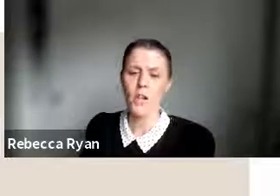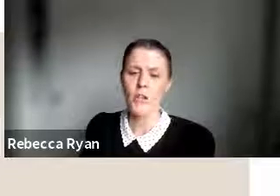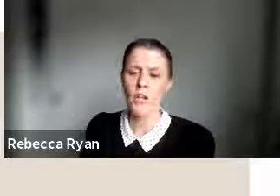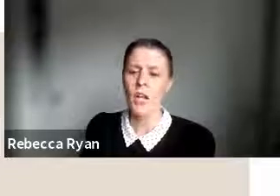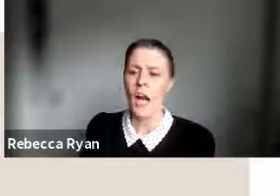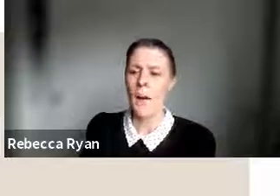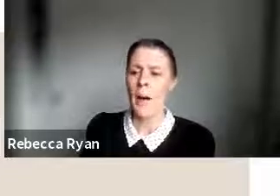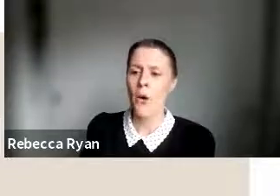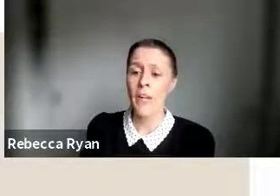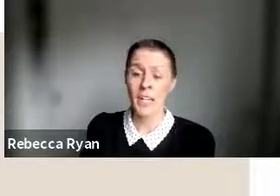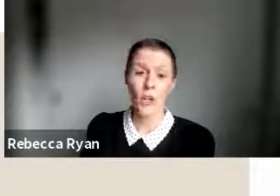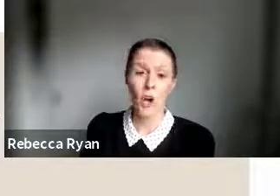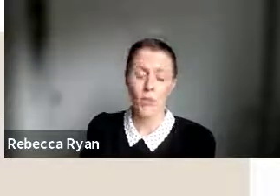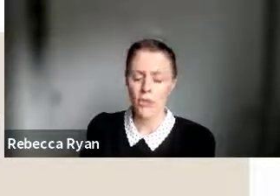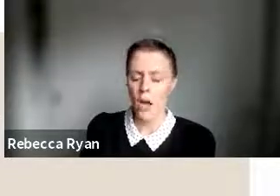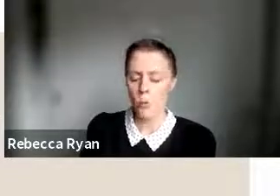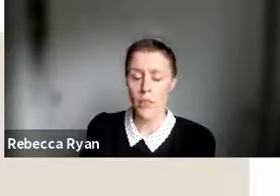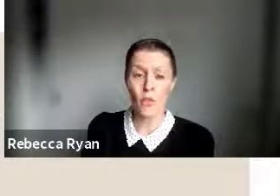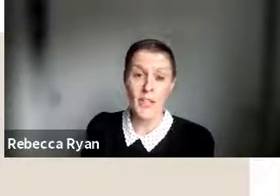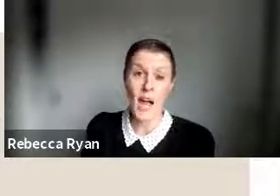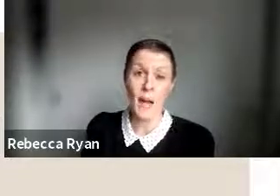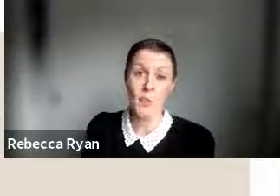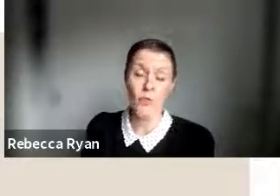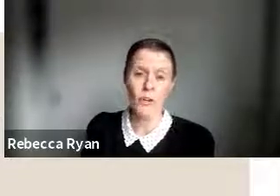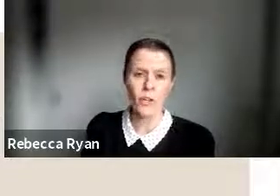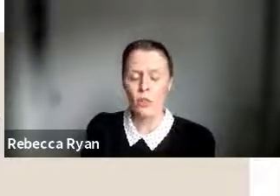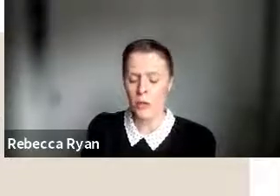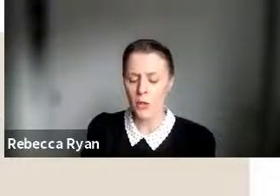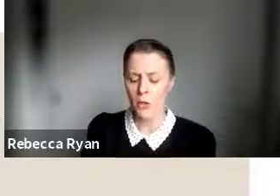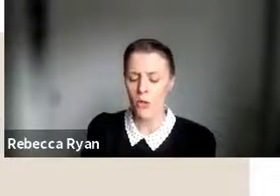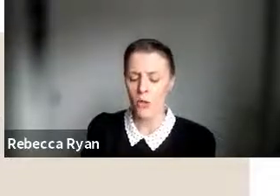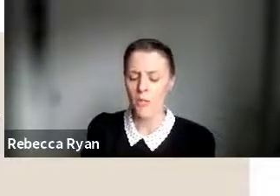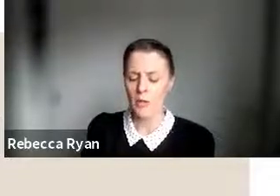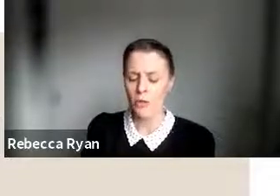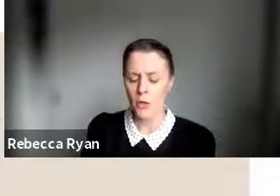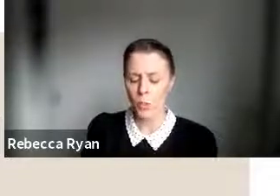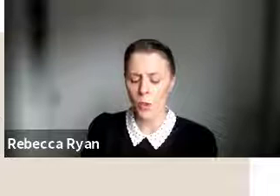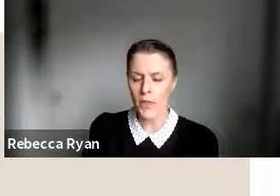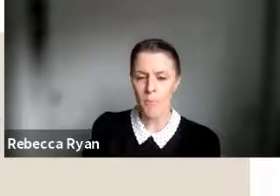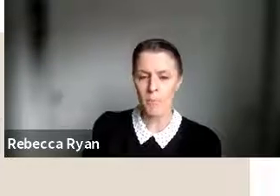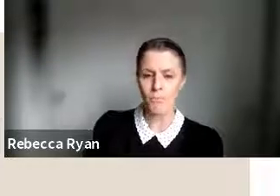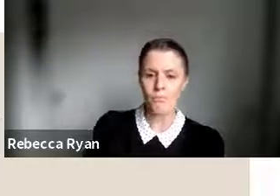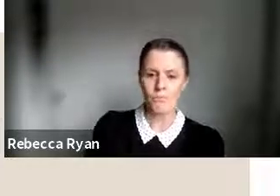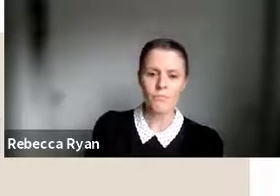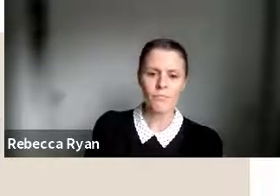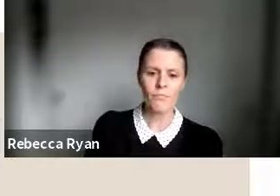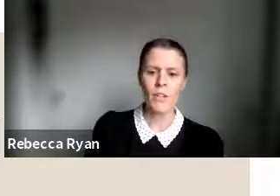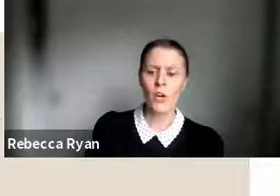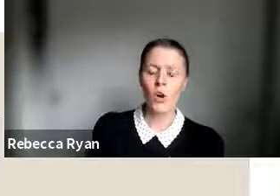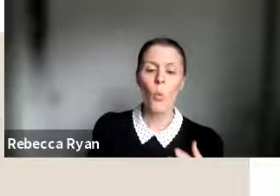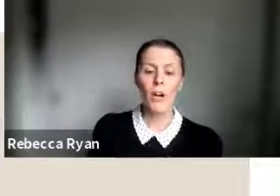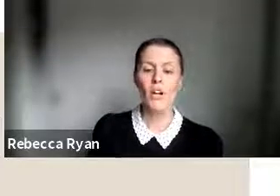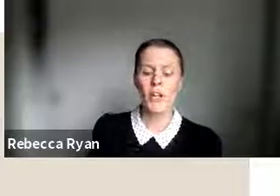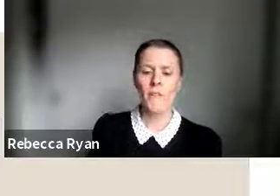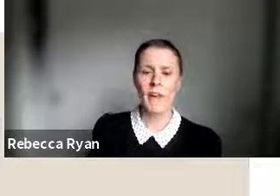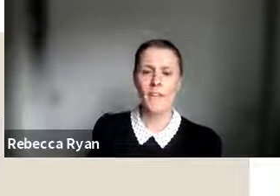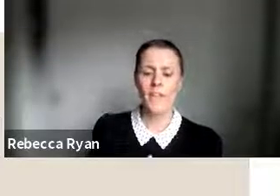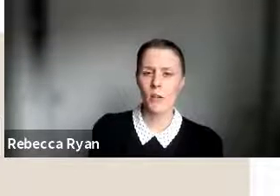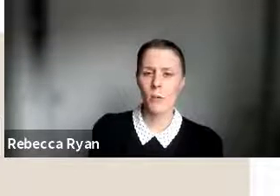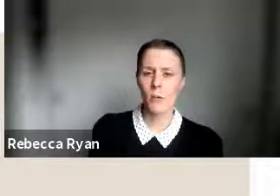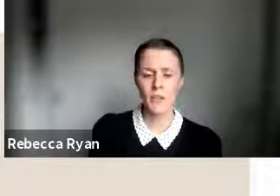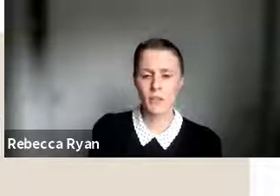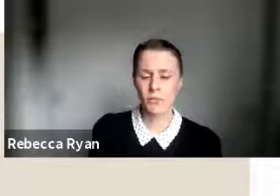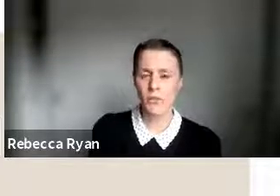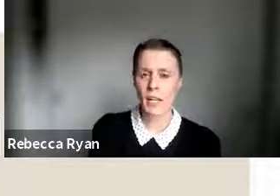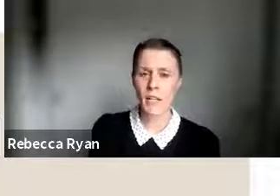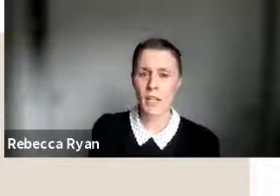to your doctor about getting a COVID shot and when the right time is for you, especially those that have been treated with it. Where can you get